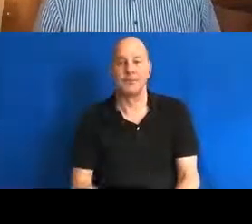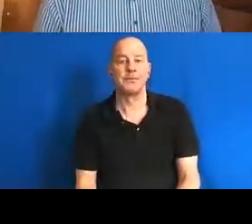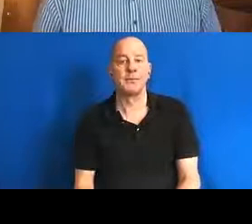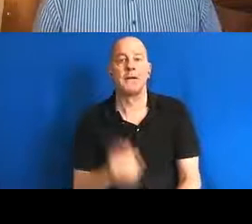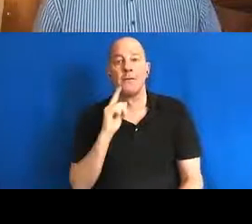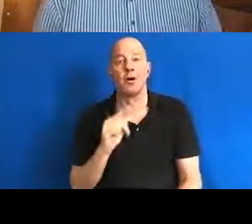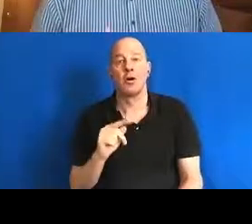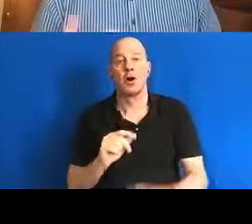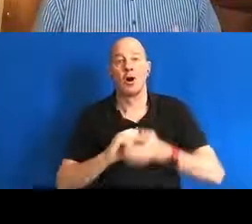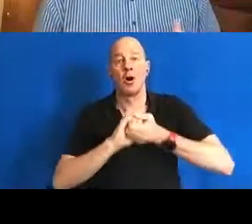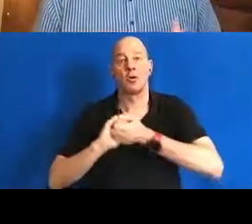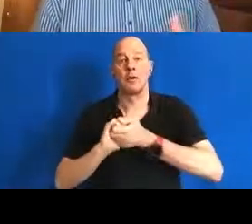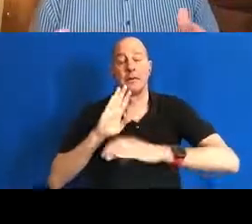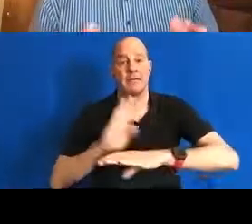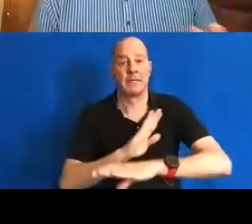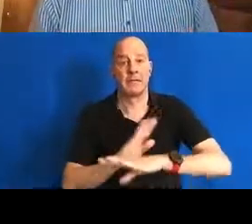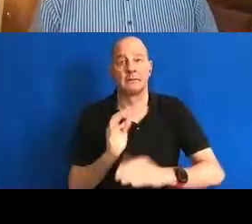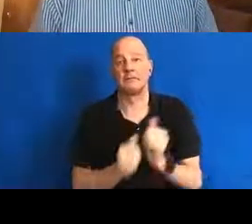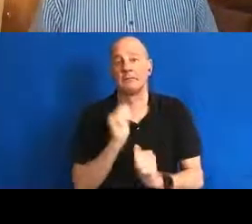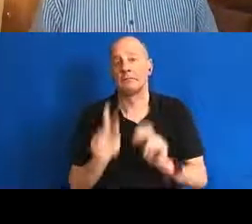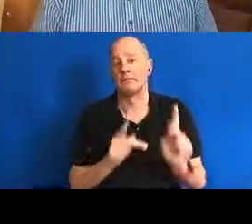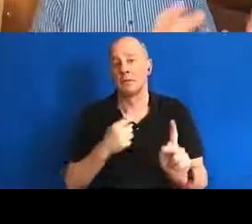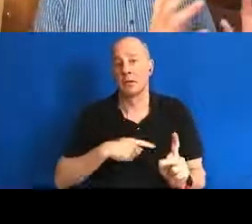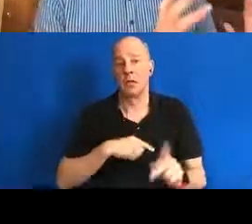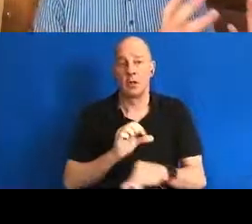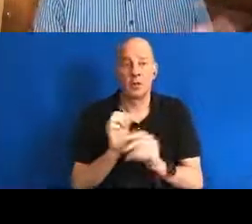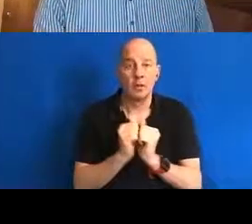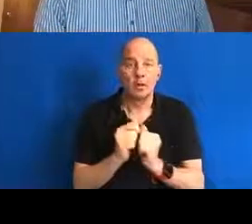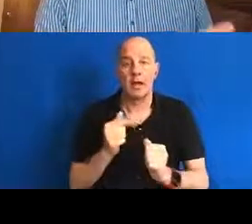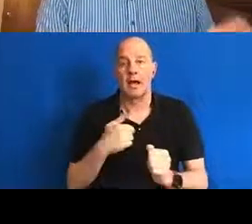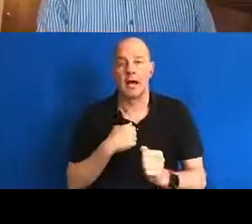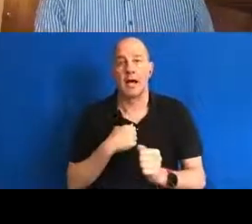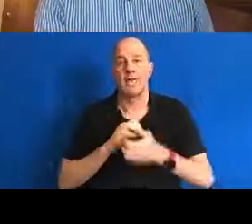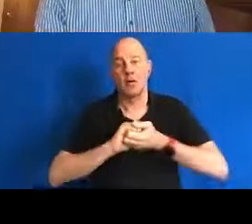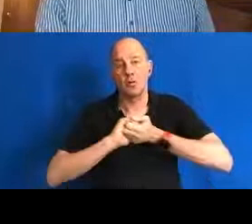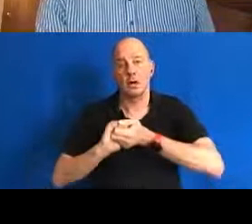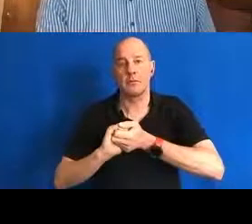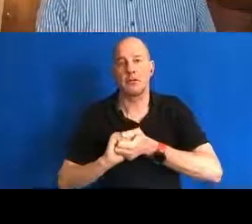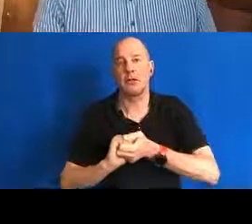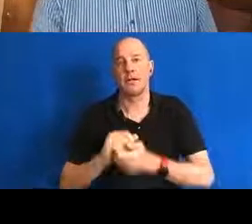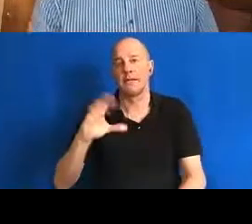business, most people we work with either incorporate as a cooperative corporation or some type of